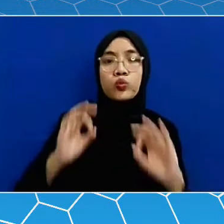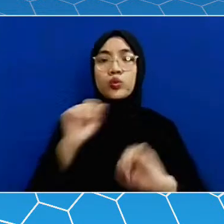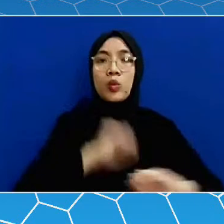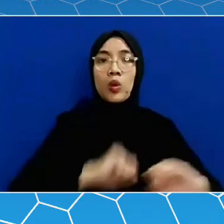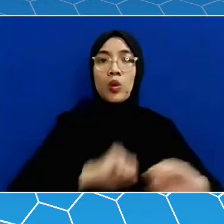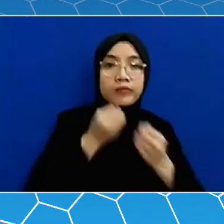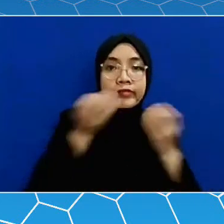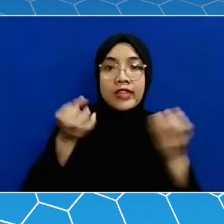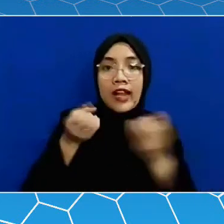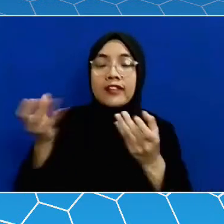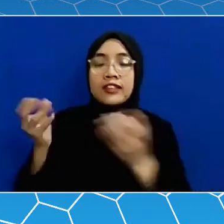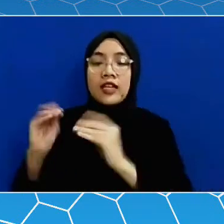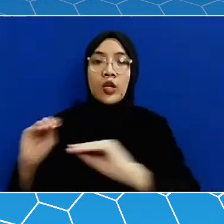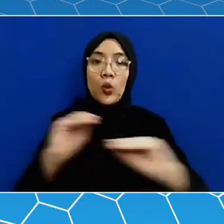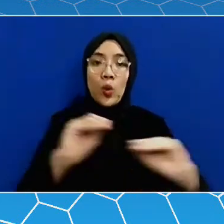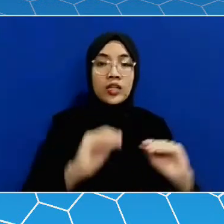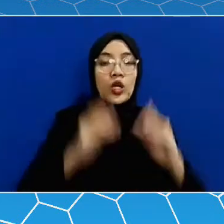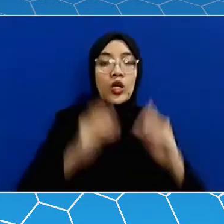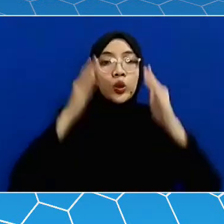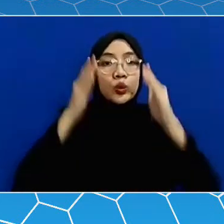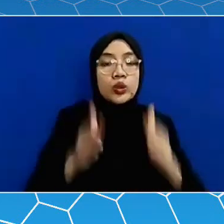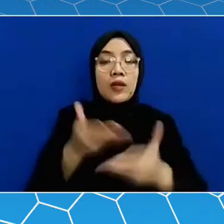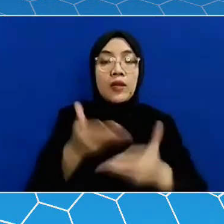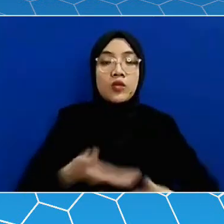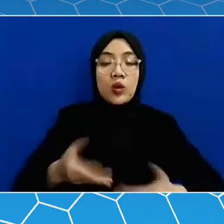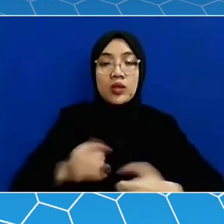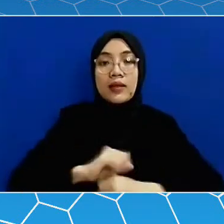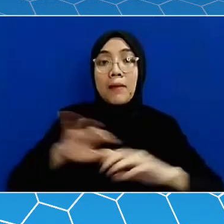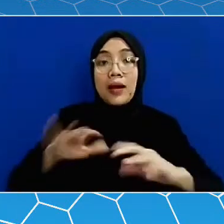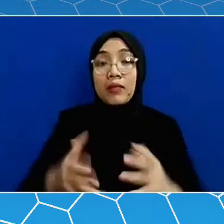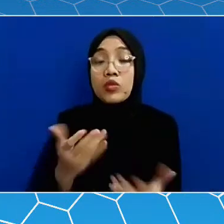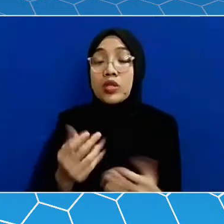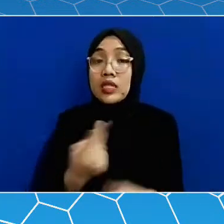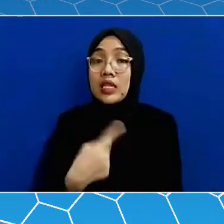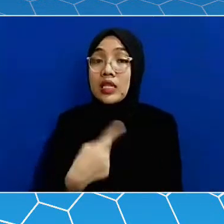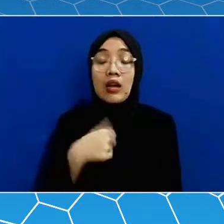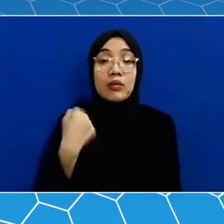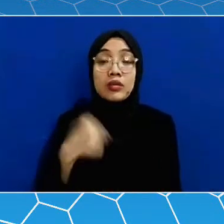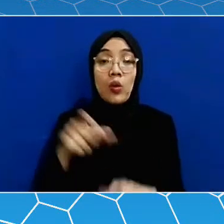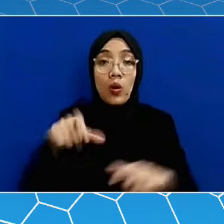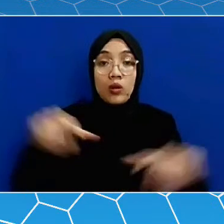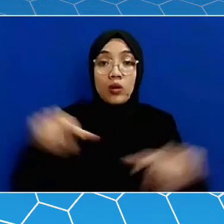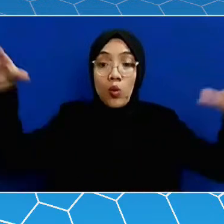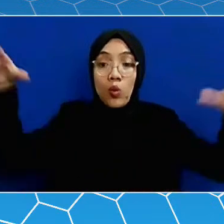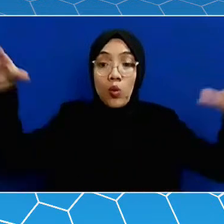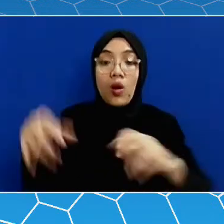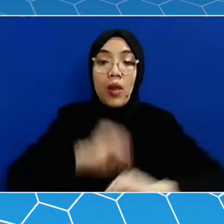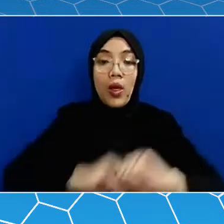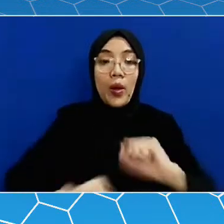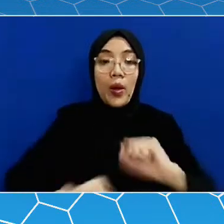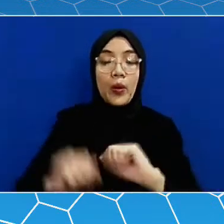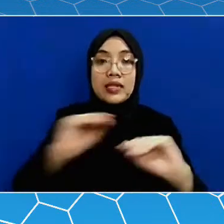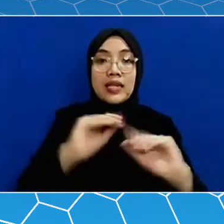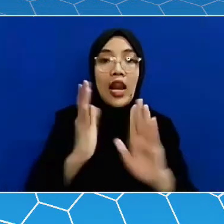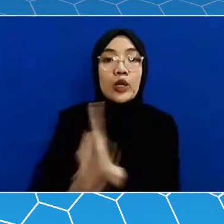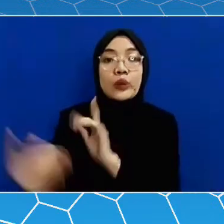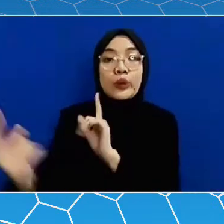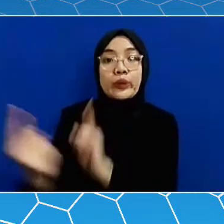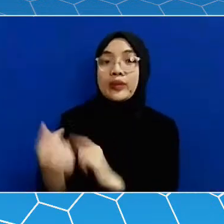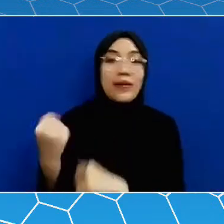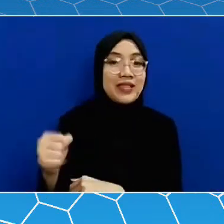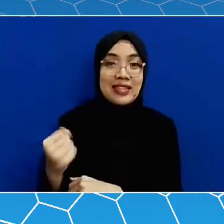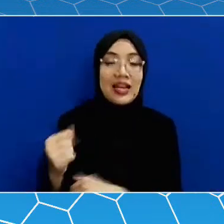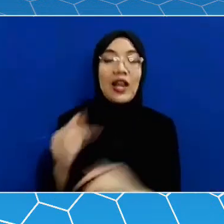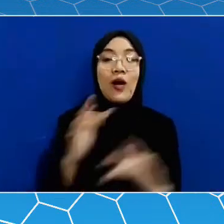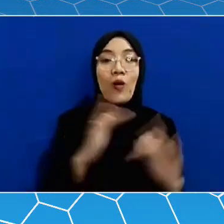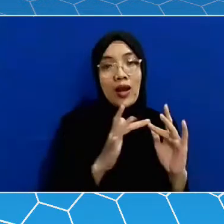when we can't get people together to deliver traditional face-to-face education. The data-driven aspects carry on